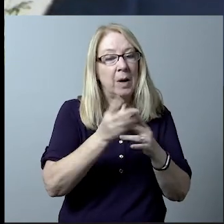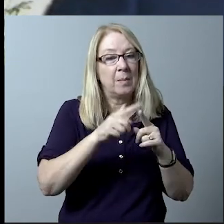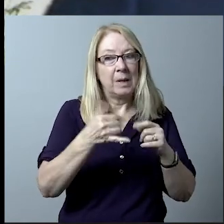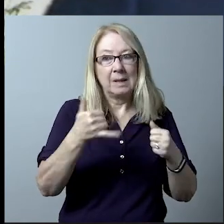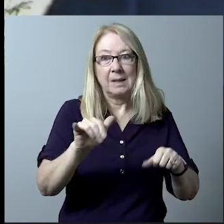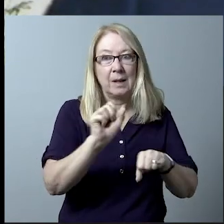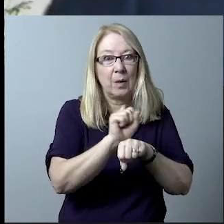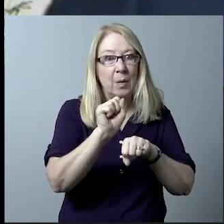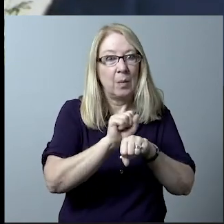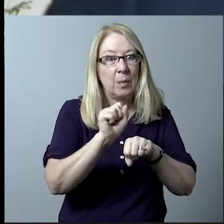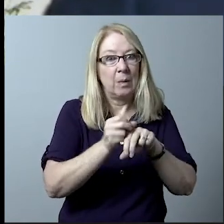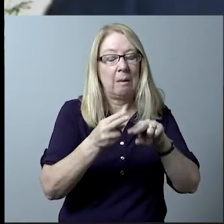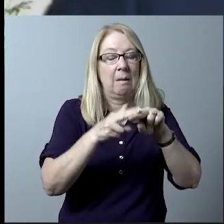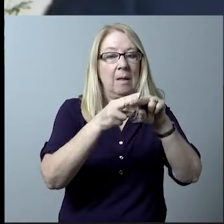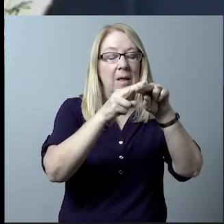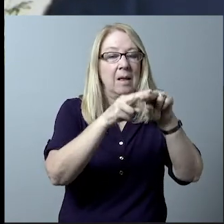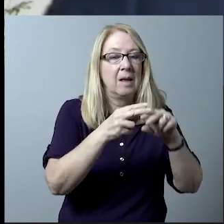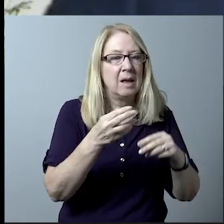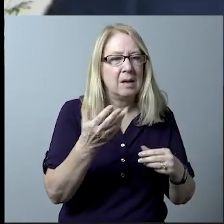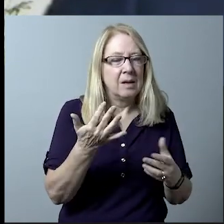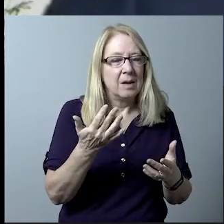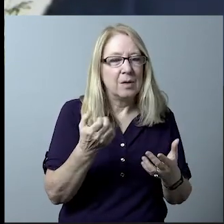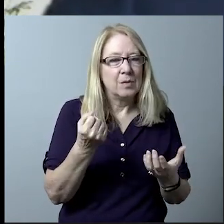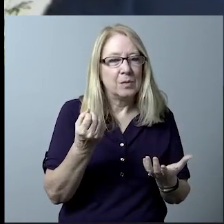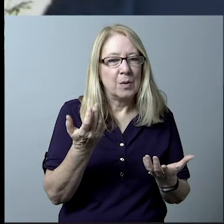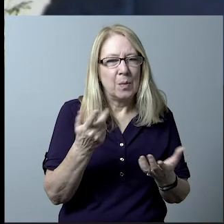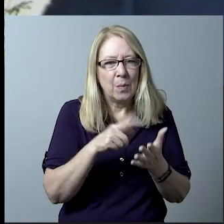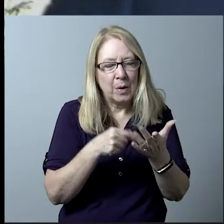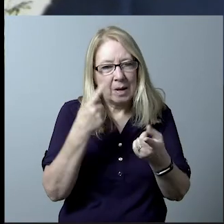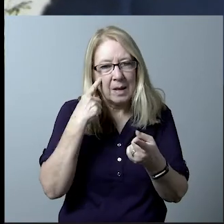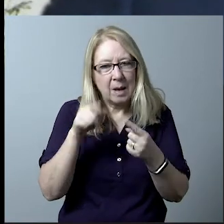their work kind of builds up as they spend time away.